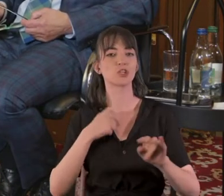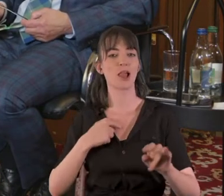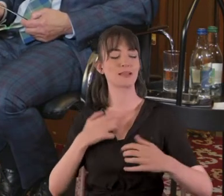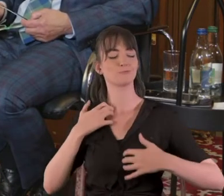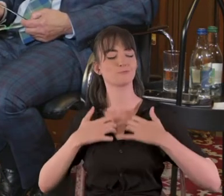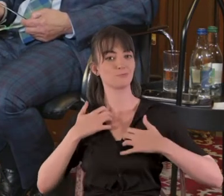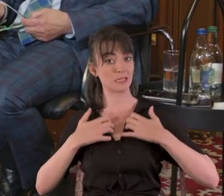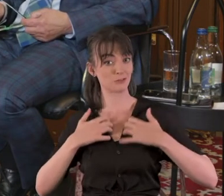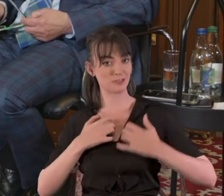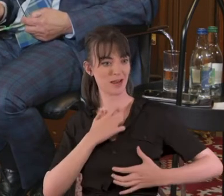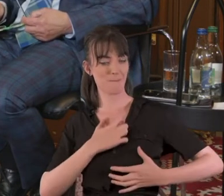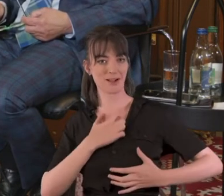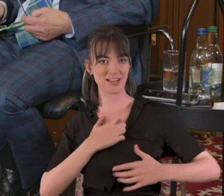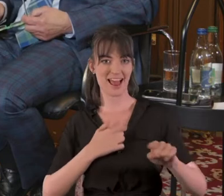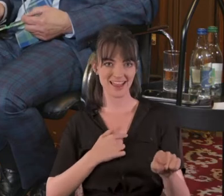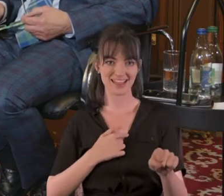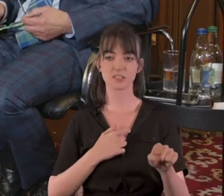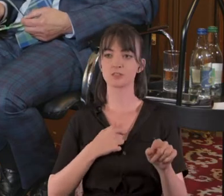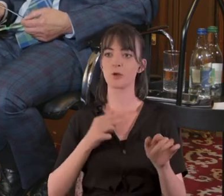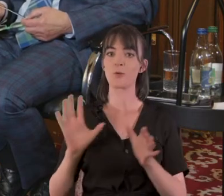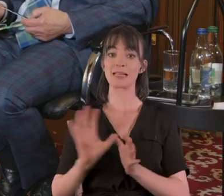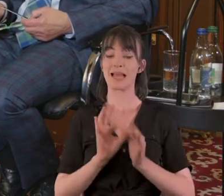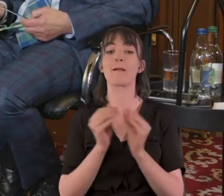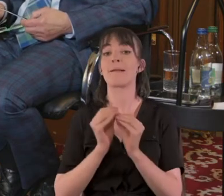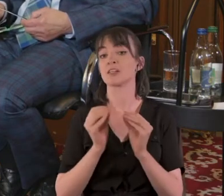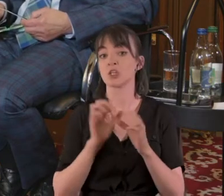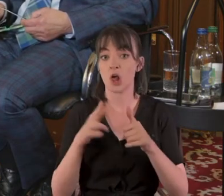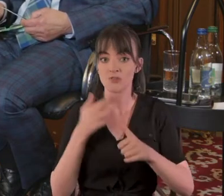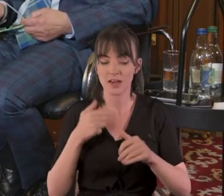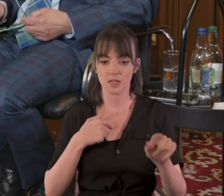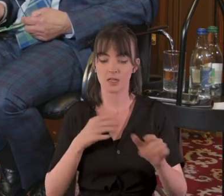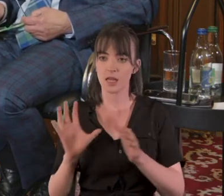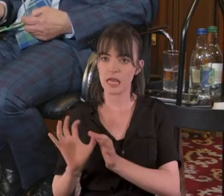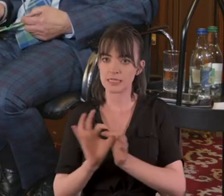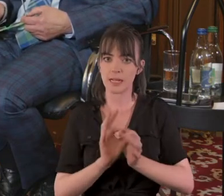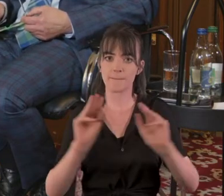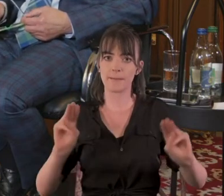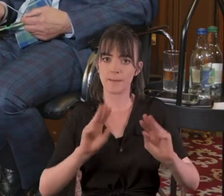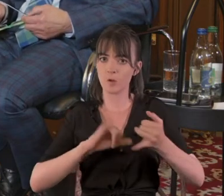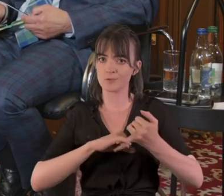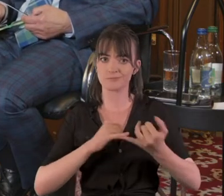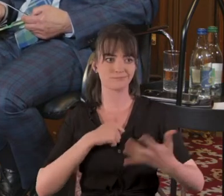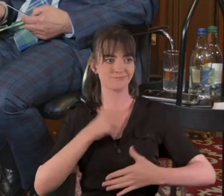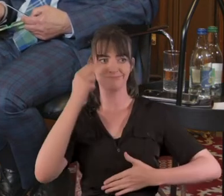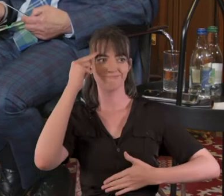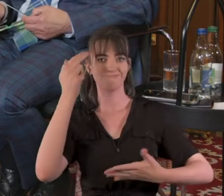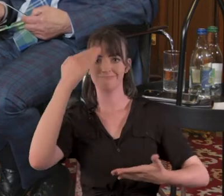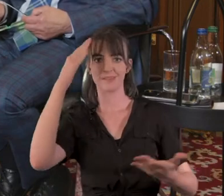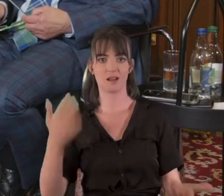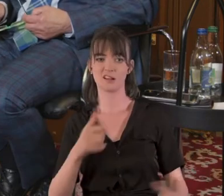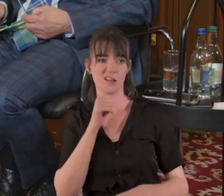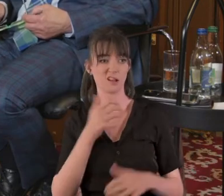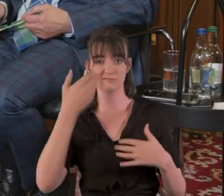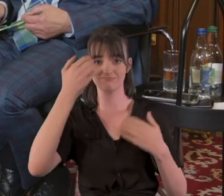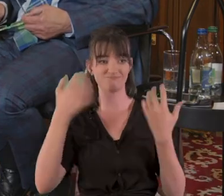think he certainly fits into the category which I mentioned already, of people who didn't understand Ireland and weren't particularly interested in learning about